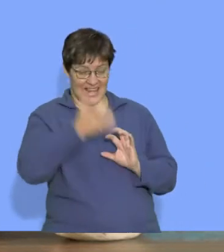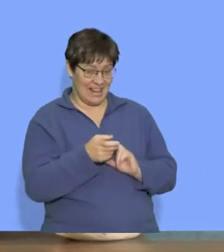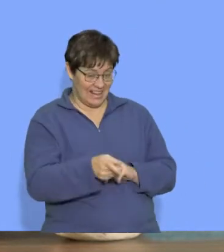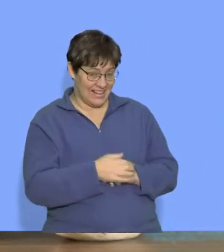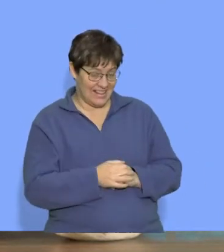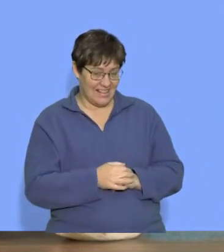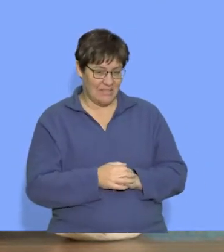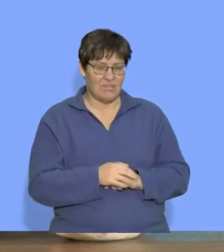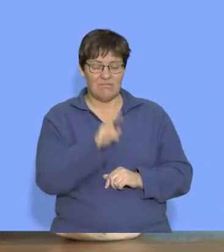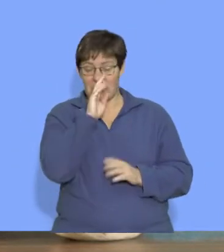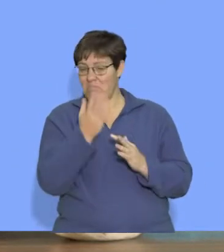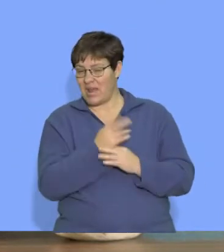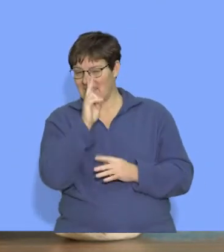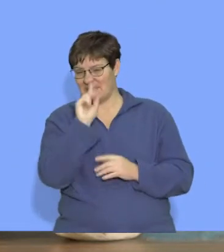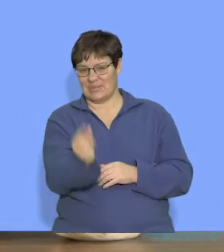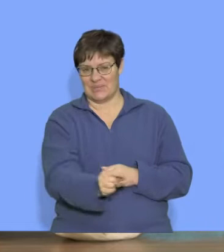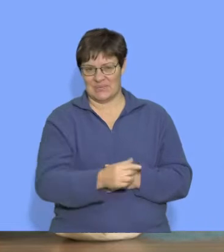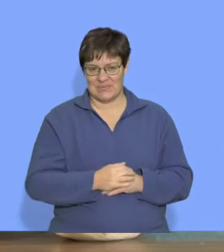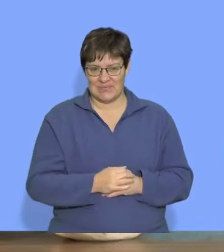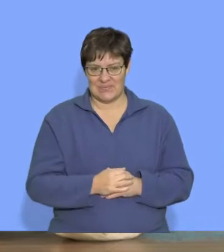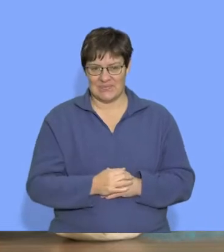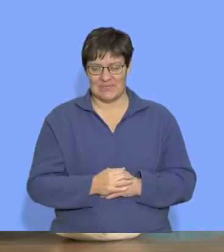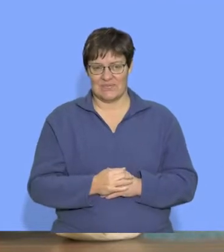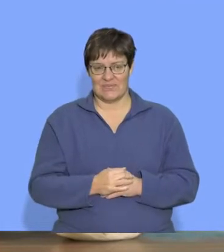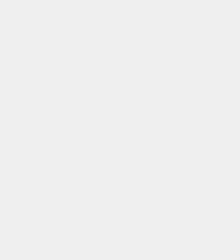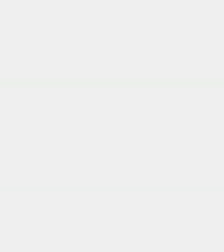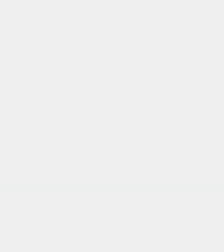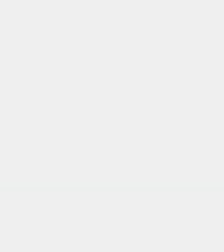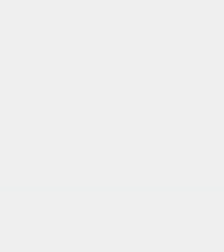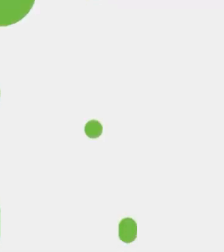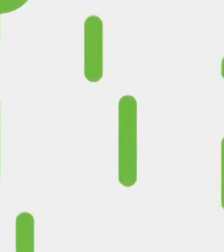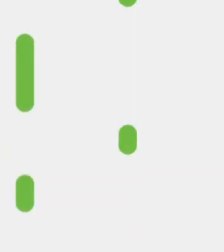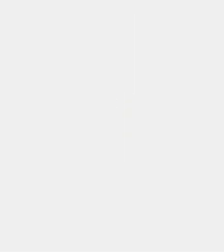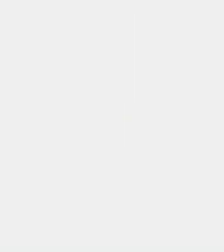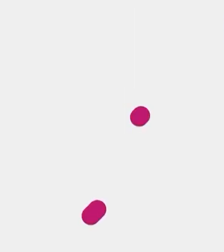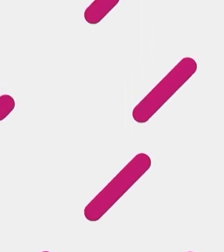these skulls. Let's have a little break, and we'll see you in a little bit.